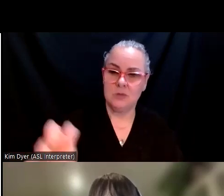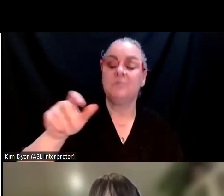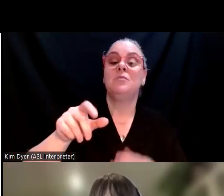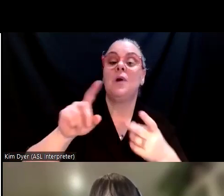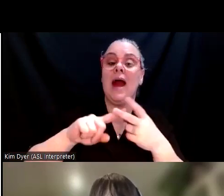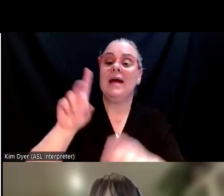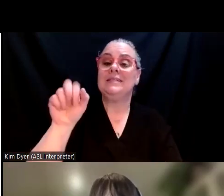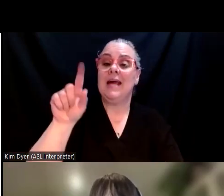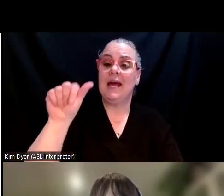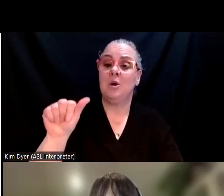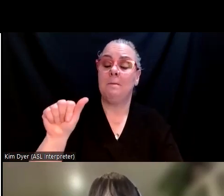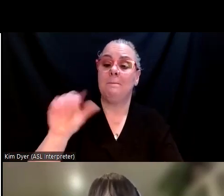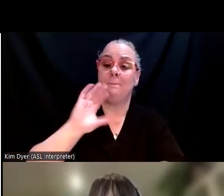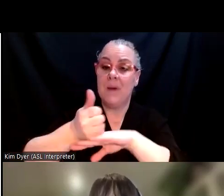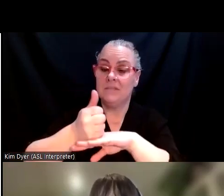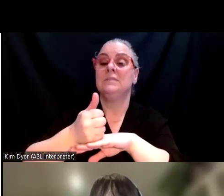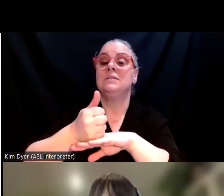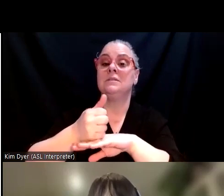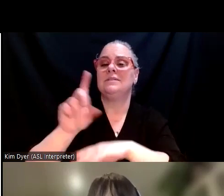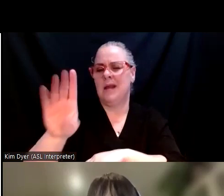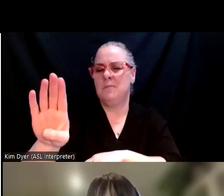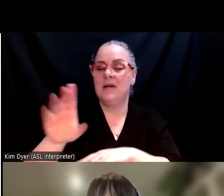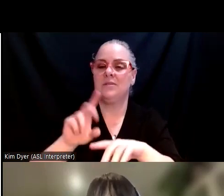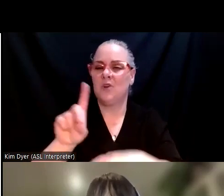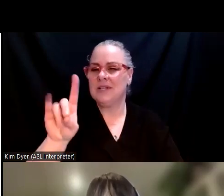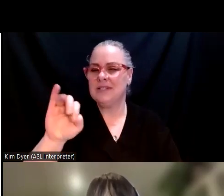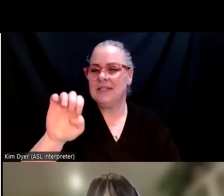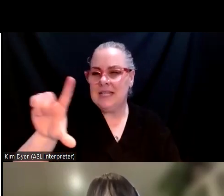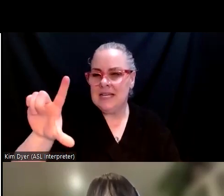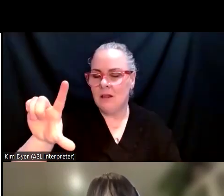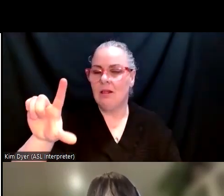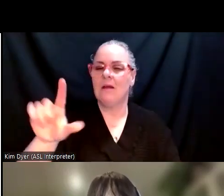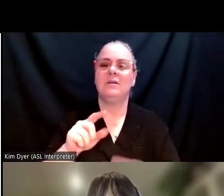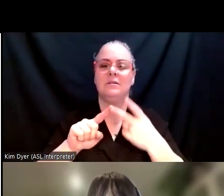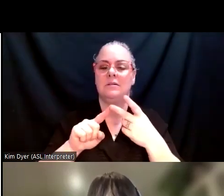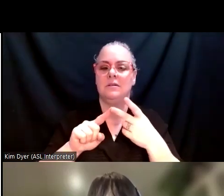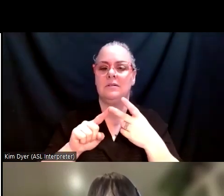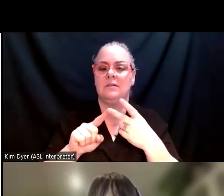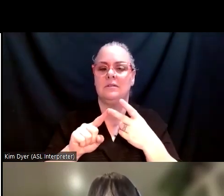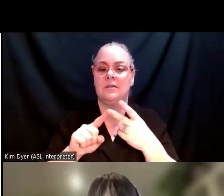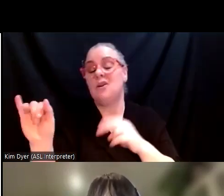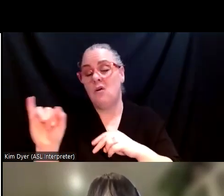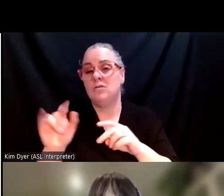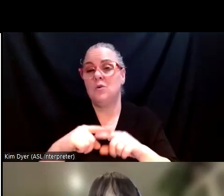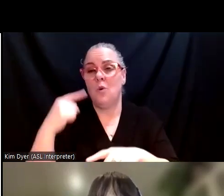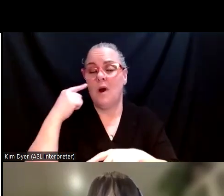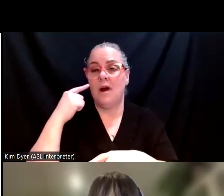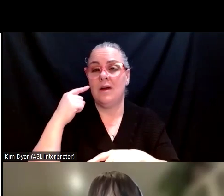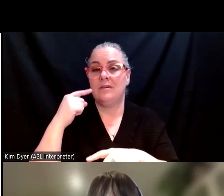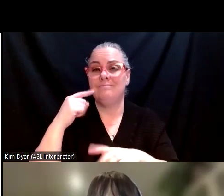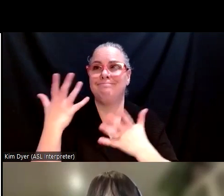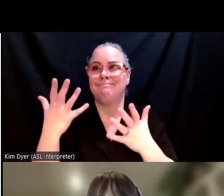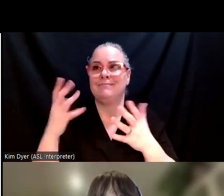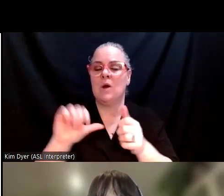screens exposure to diesel particulate matter, as well as just, I think, proximity